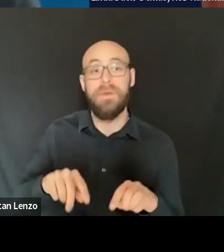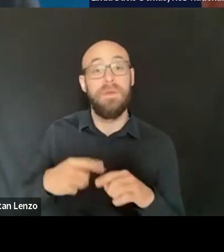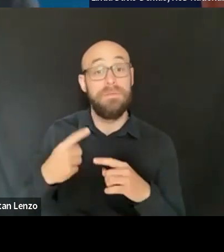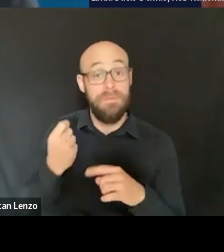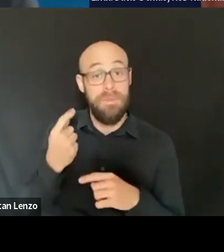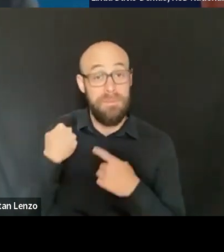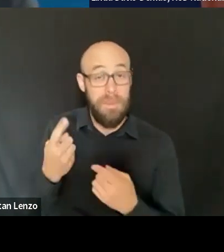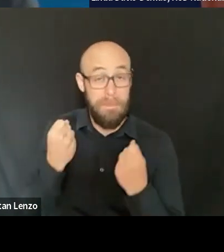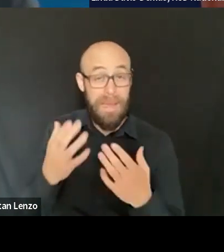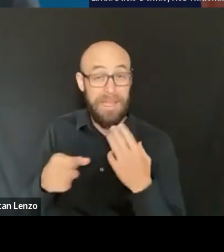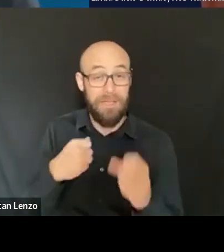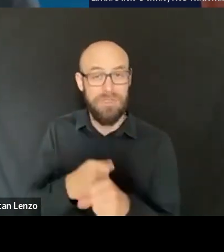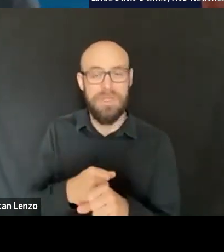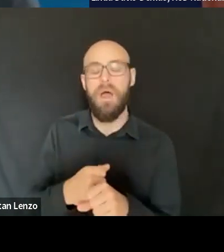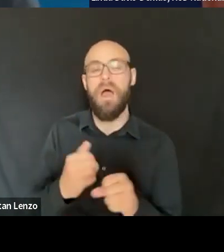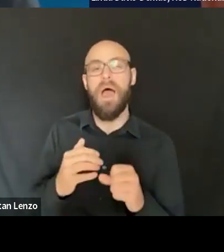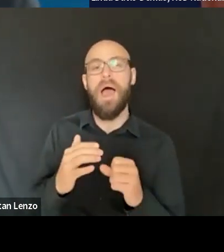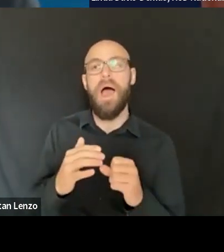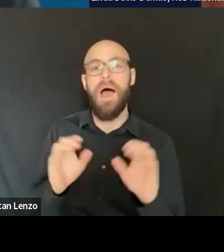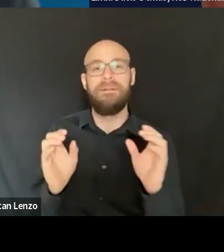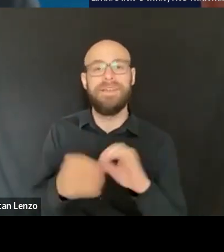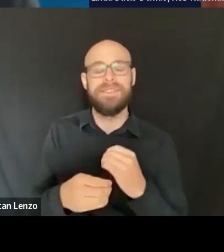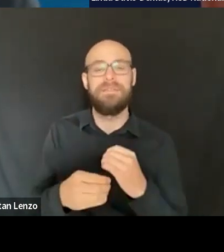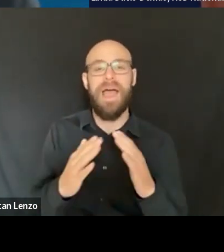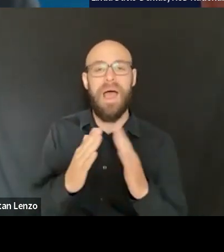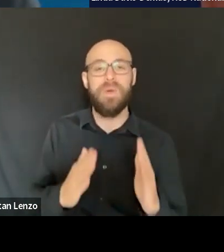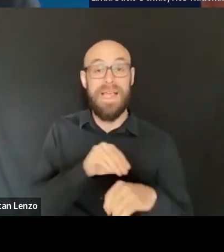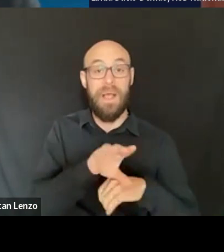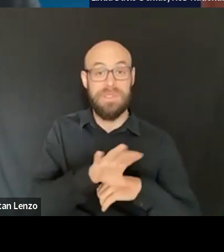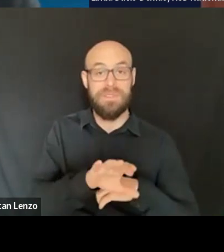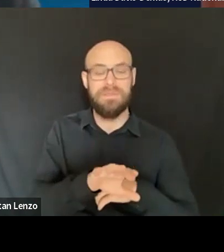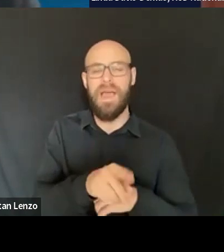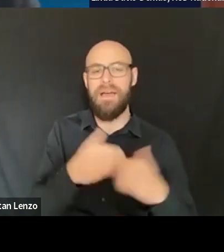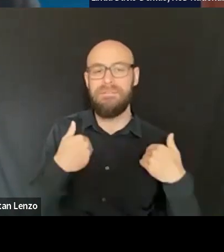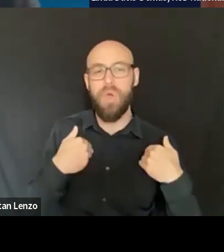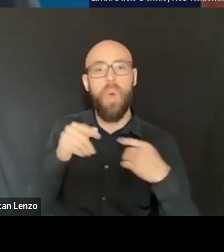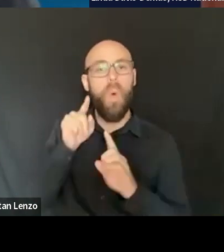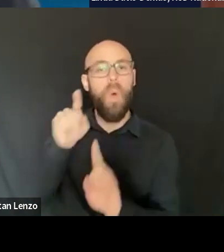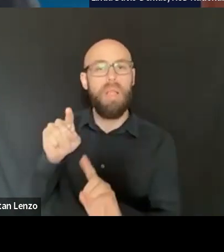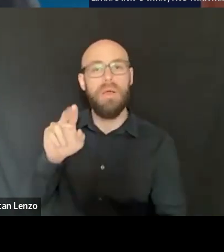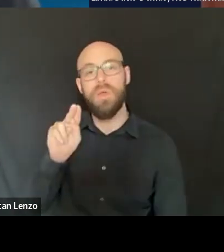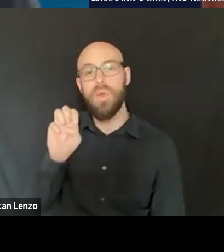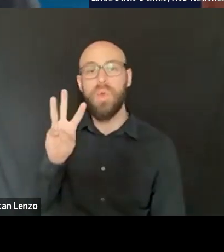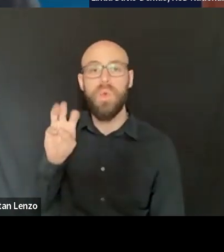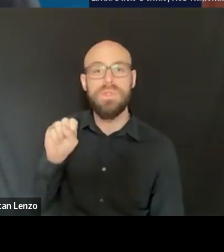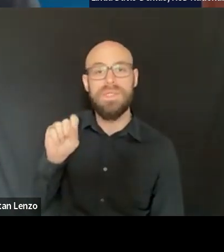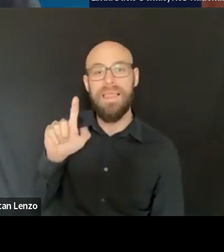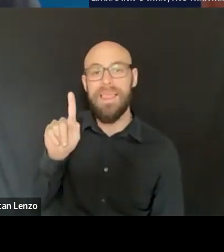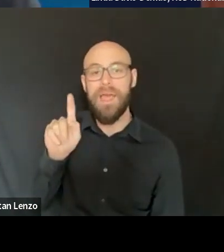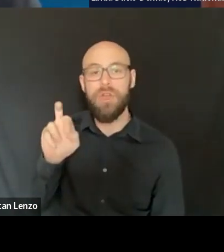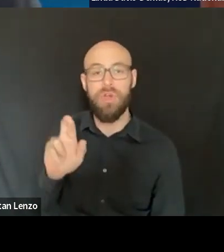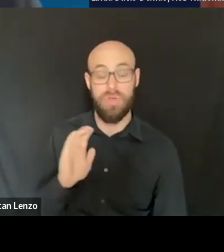Housing Counseling has had the Bridge newsletter. The goal was to bridge our office's role with all